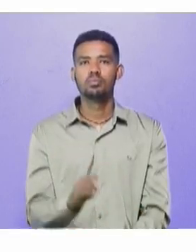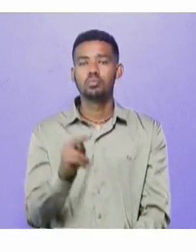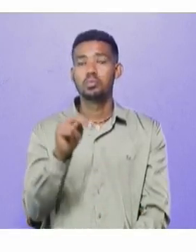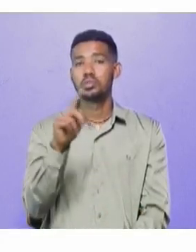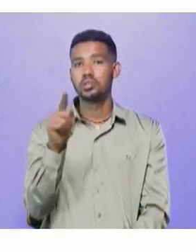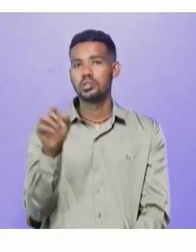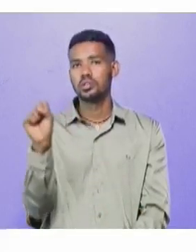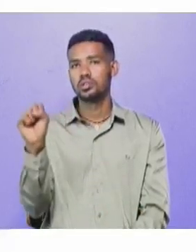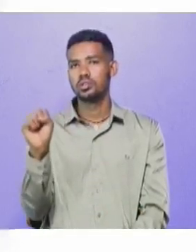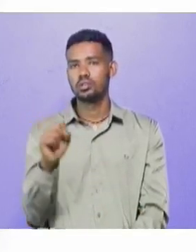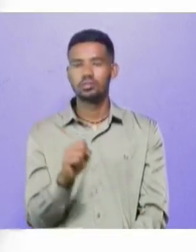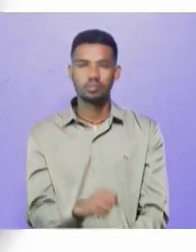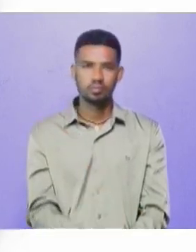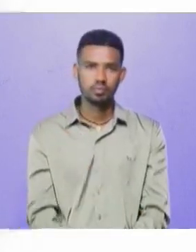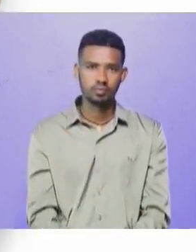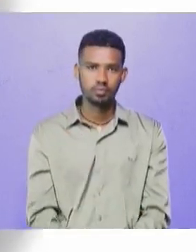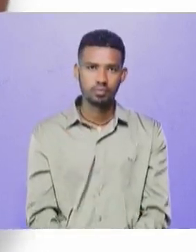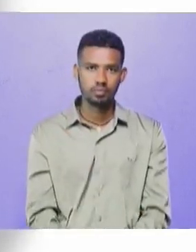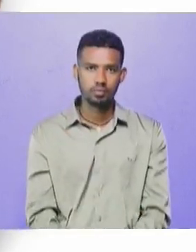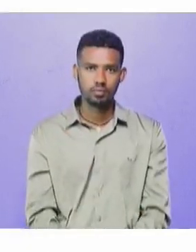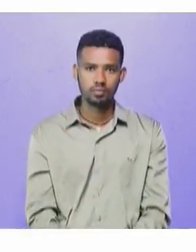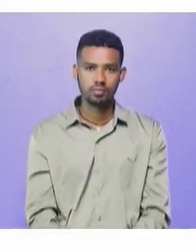buses.